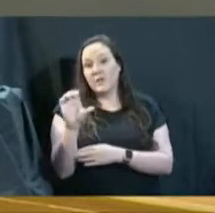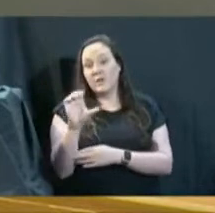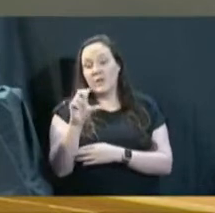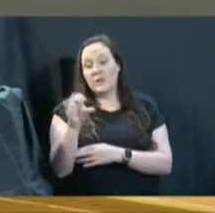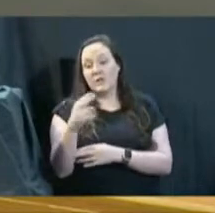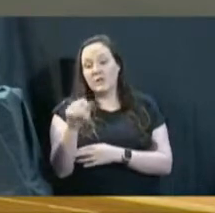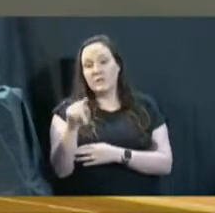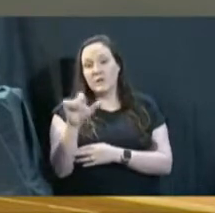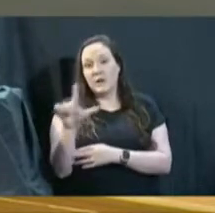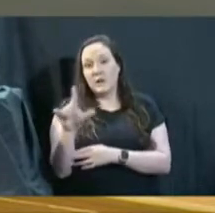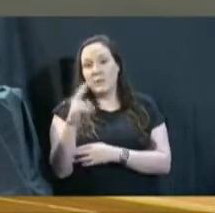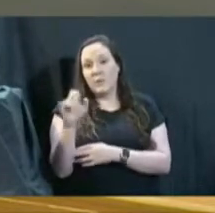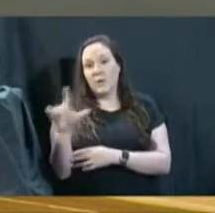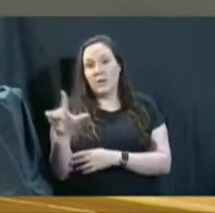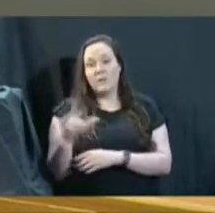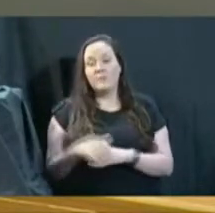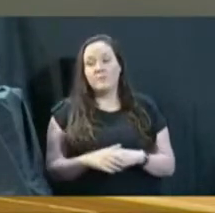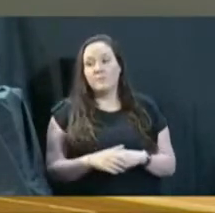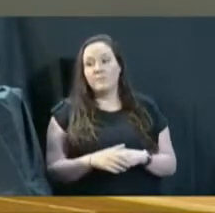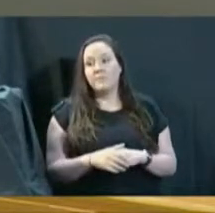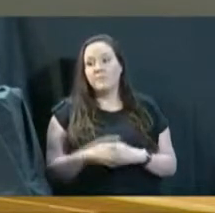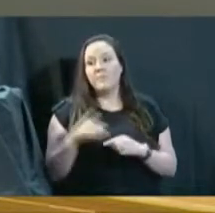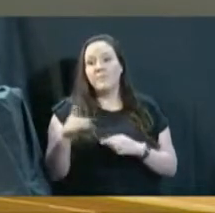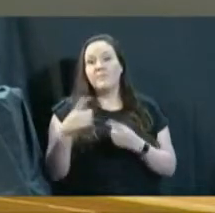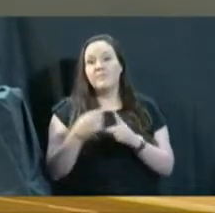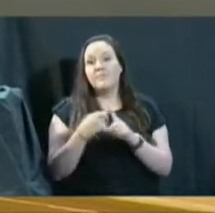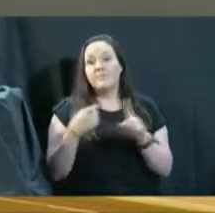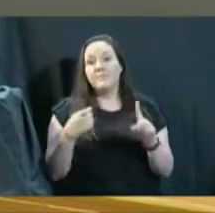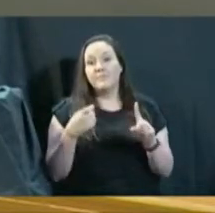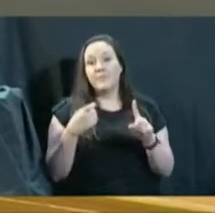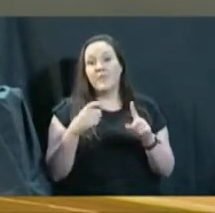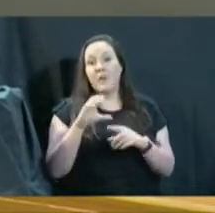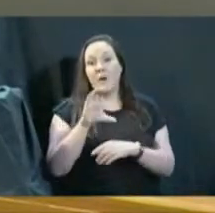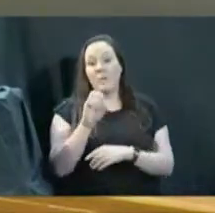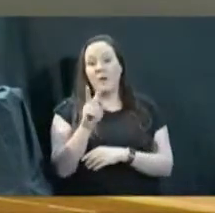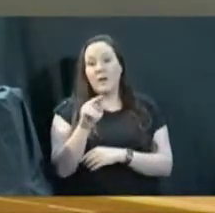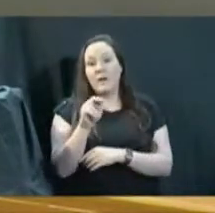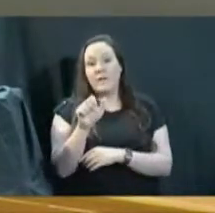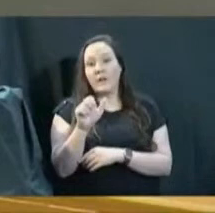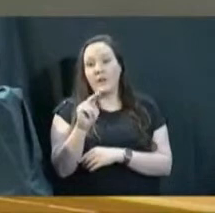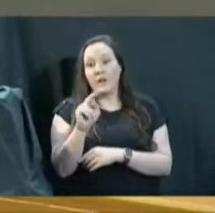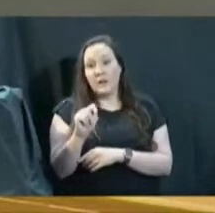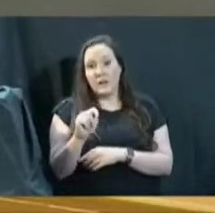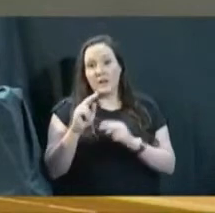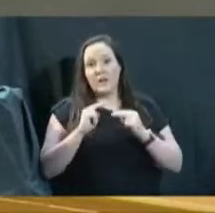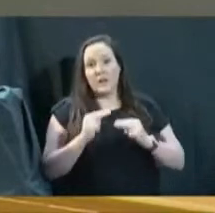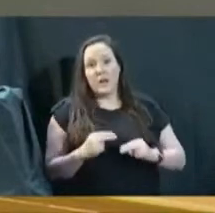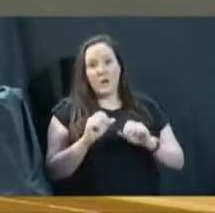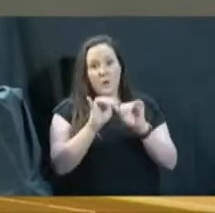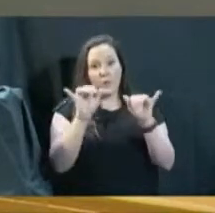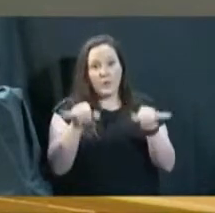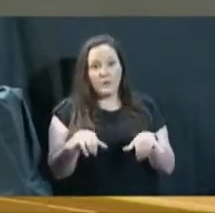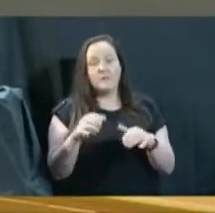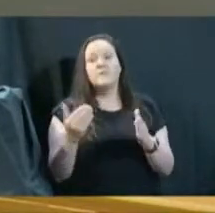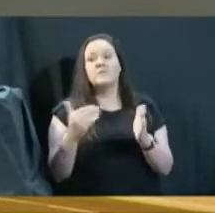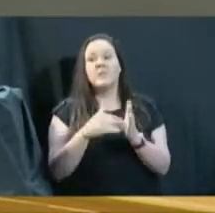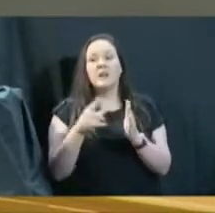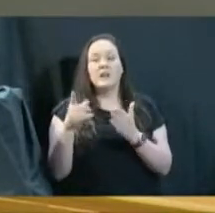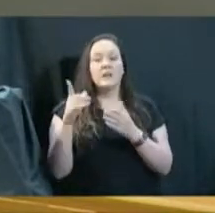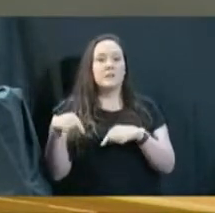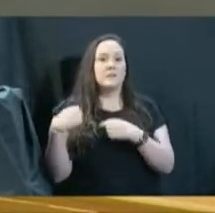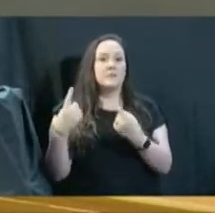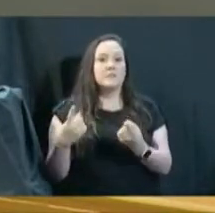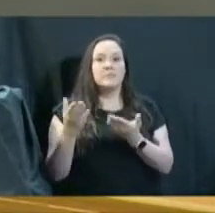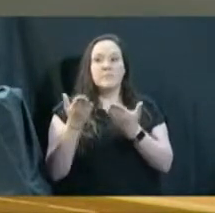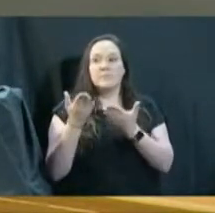Hill. He comes to us from the Covenant Health System and has been, again, serving our community as an